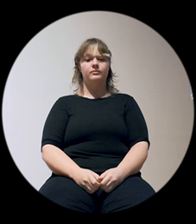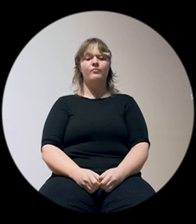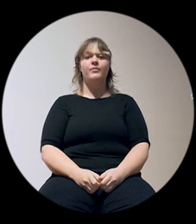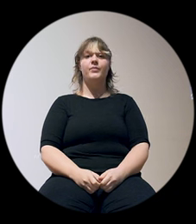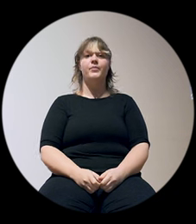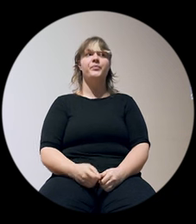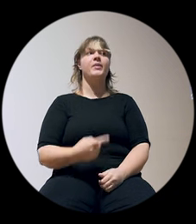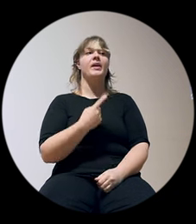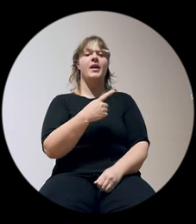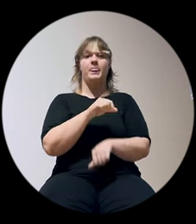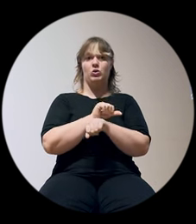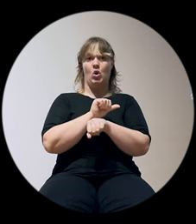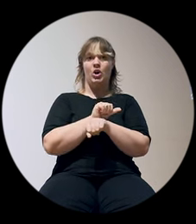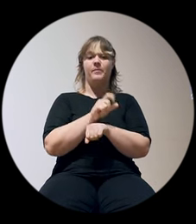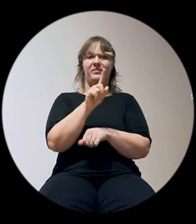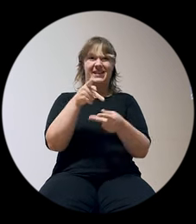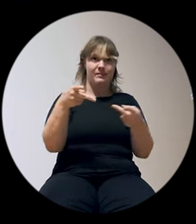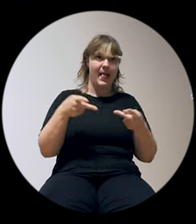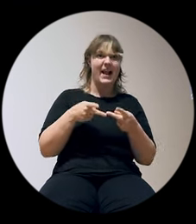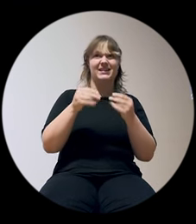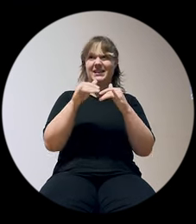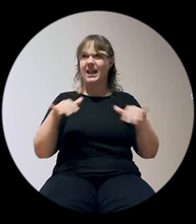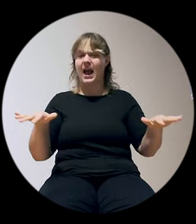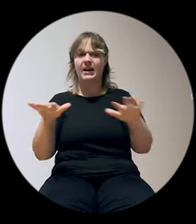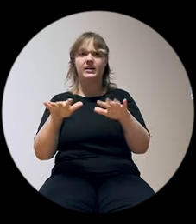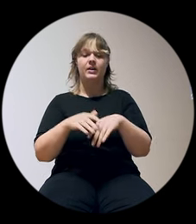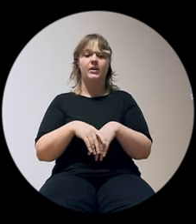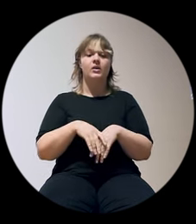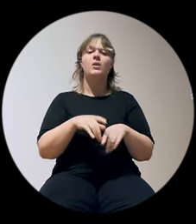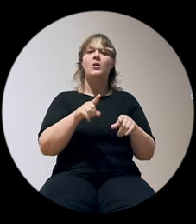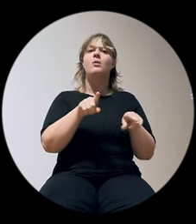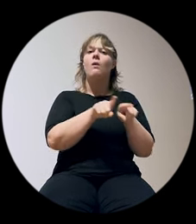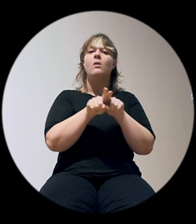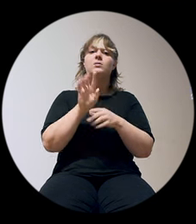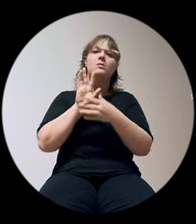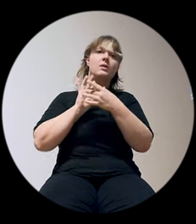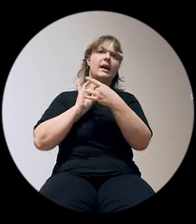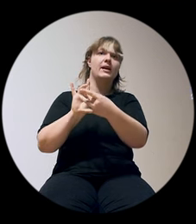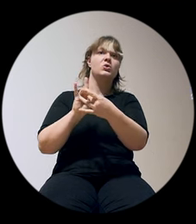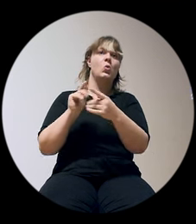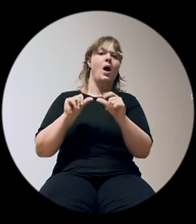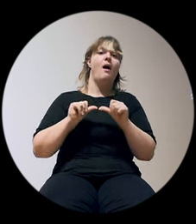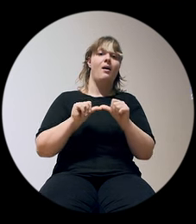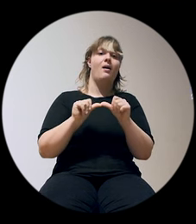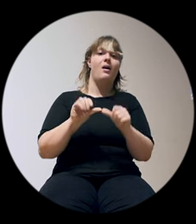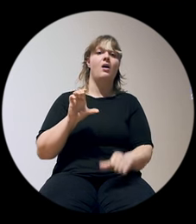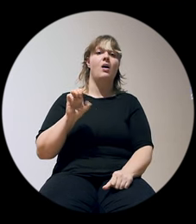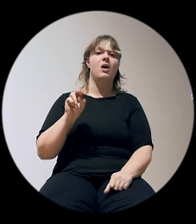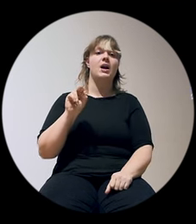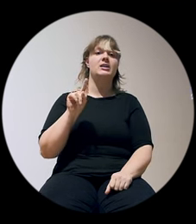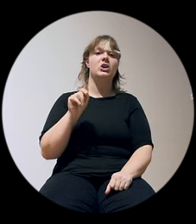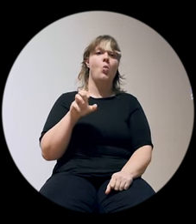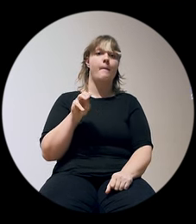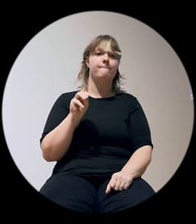This work, this place, this land also connects to continuum. I come